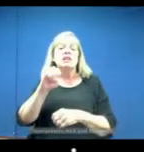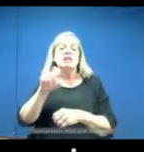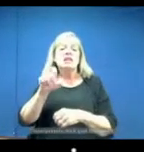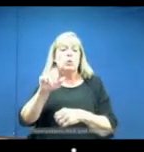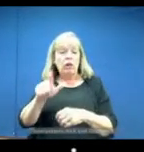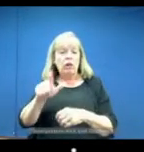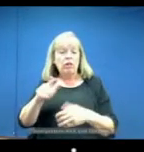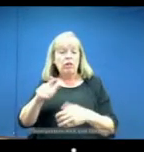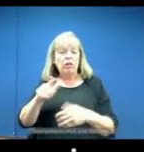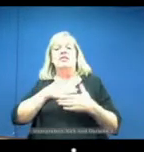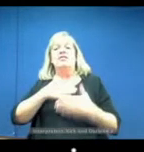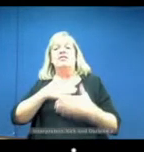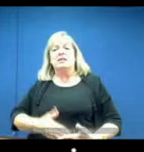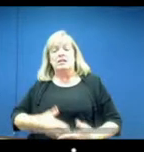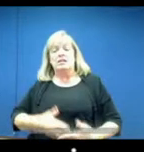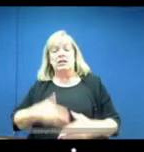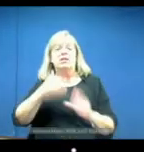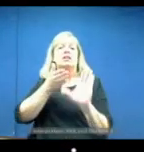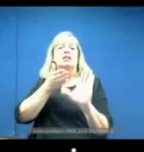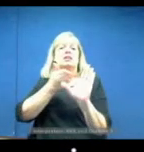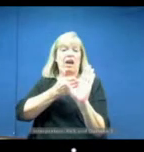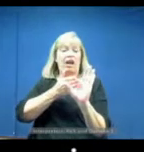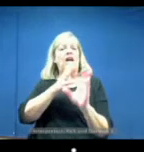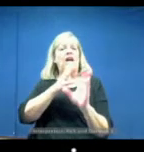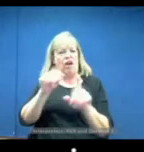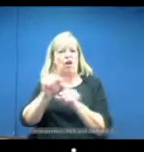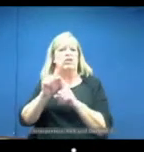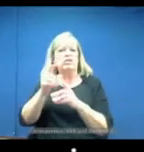and economic abuse.